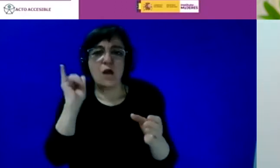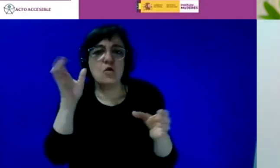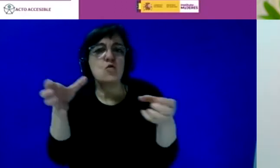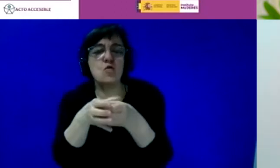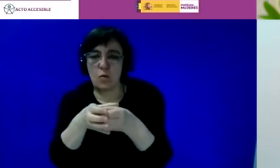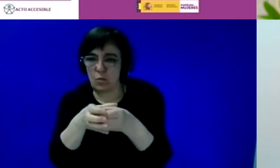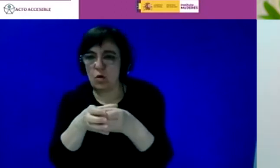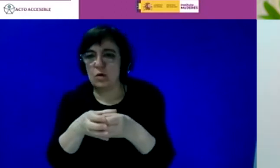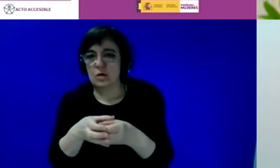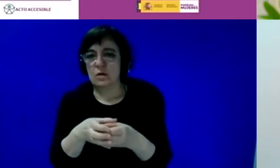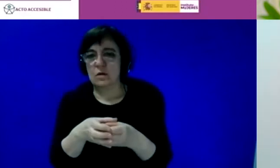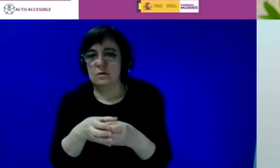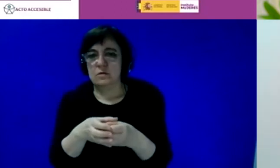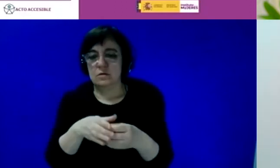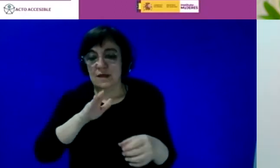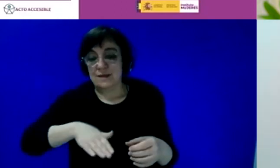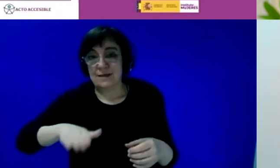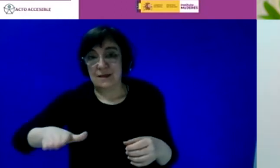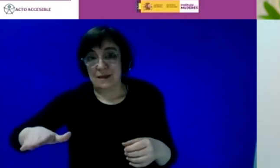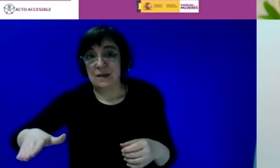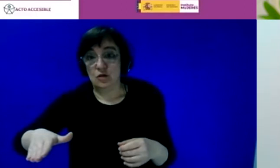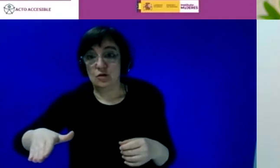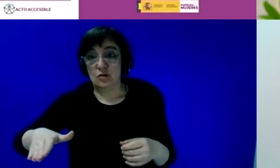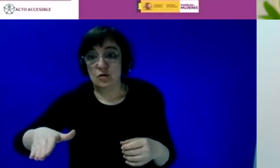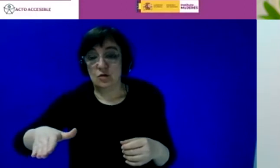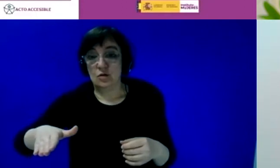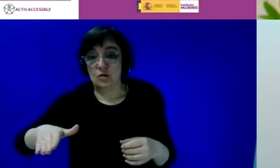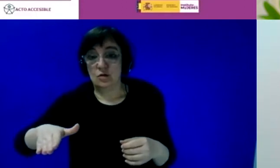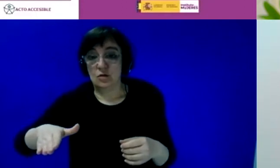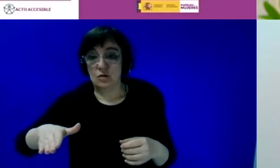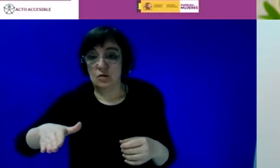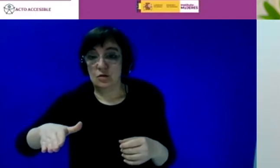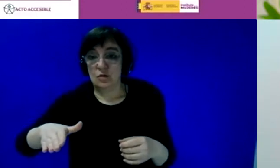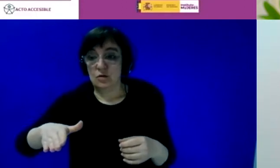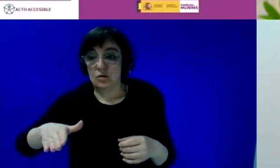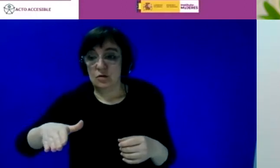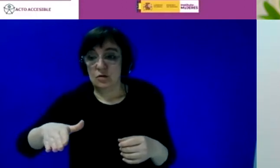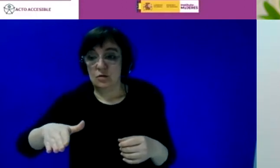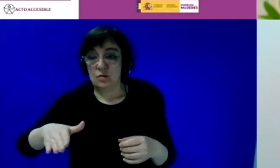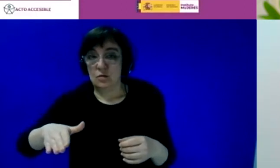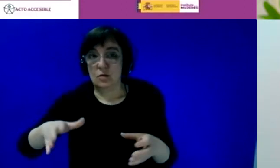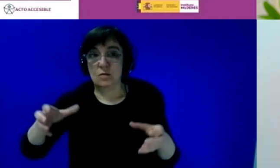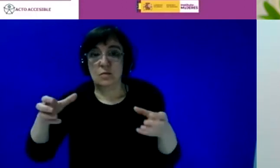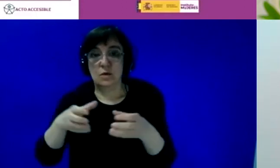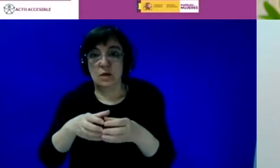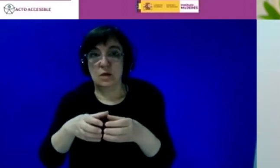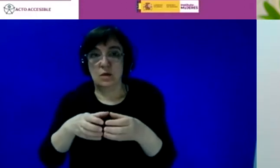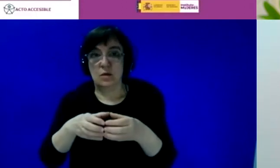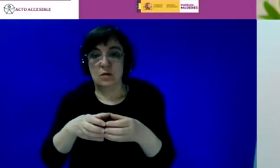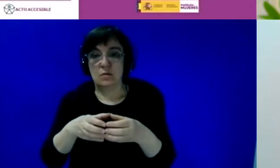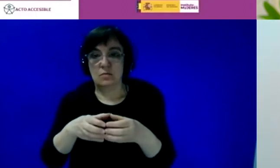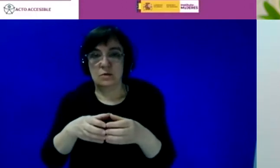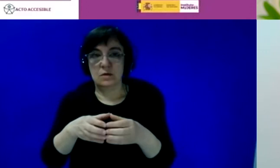terms of the Polish coordination effort, but there is none for persons with disabilities. And it's at least the same kinds